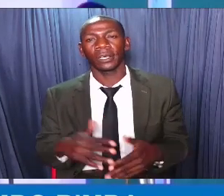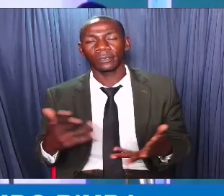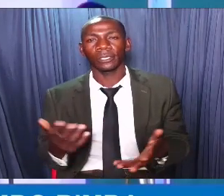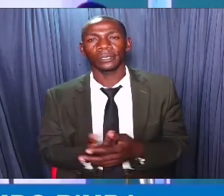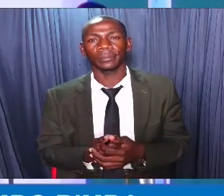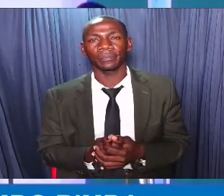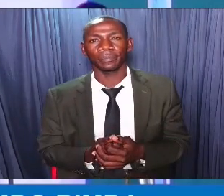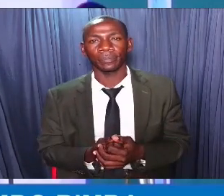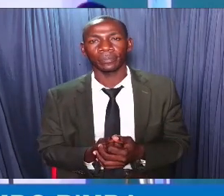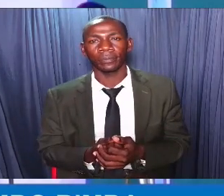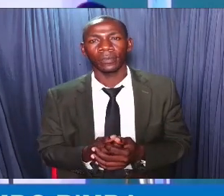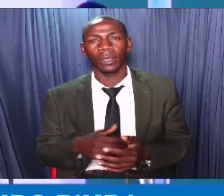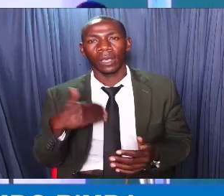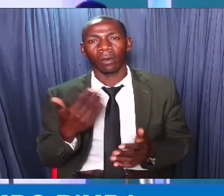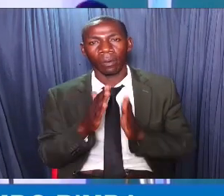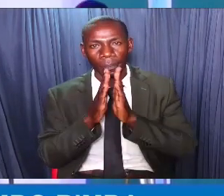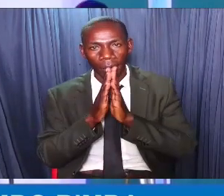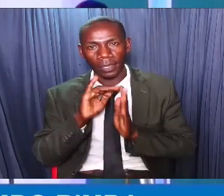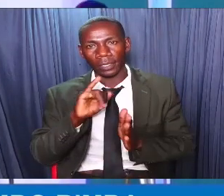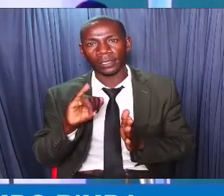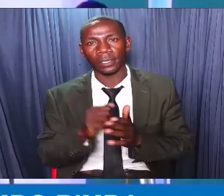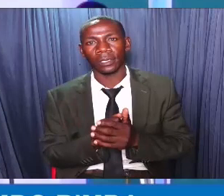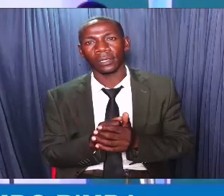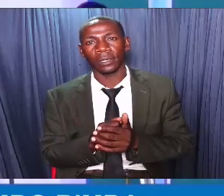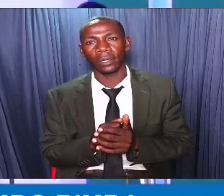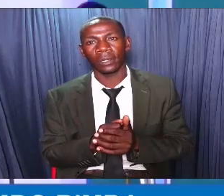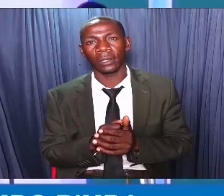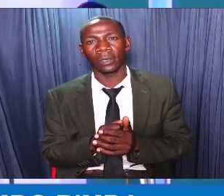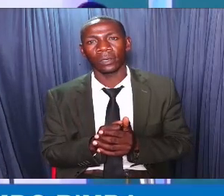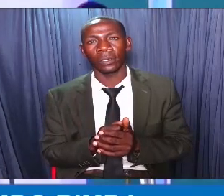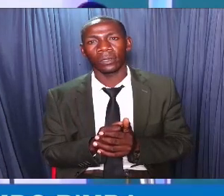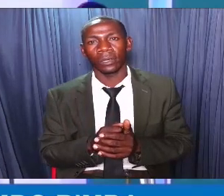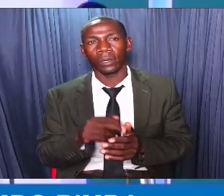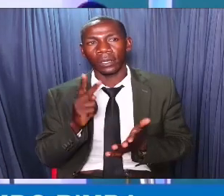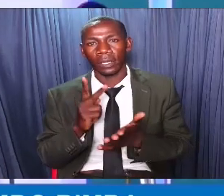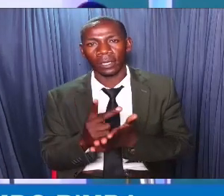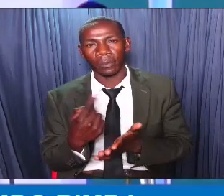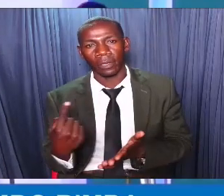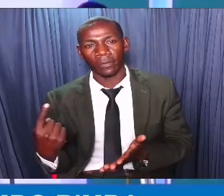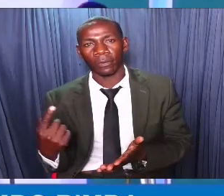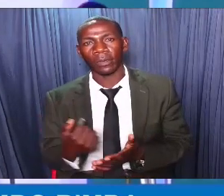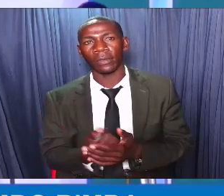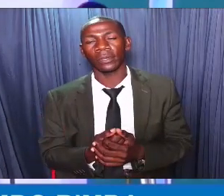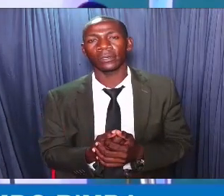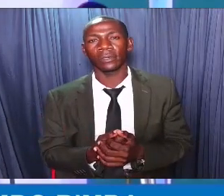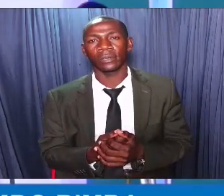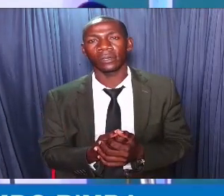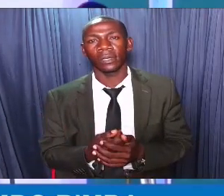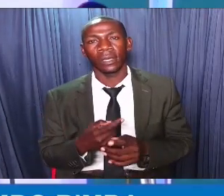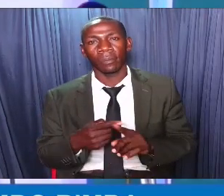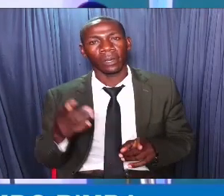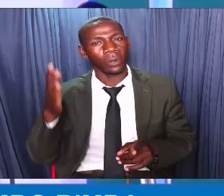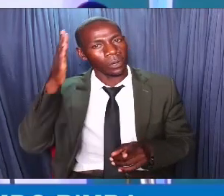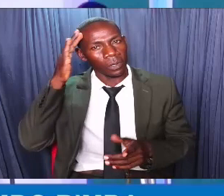Hallelujah. Hallelujah. Ndio ombi letu sisi. It is our prayer. Na ndio kutaka kwa kila mmoja. And that is how everybody desires to be. Lakini